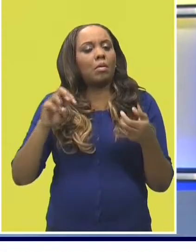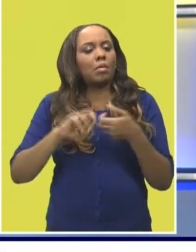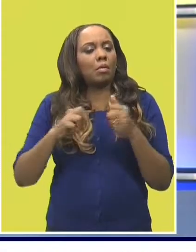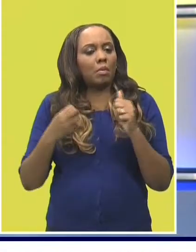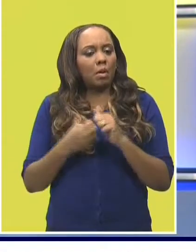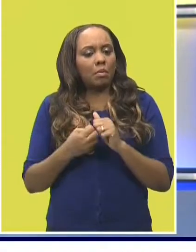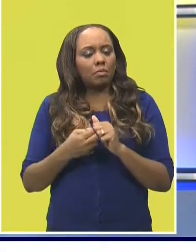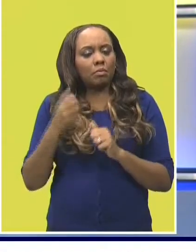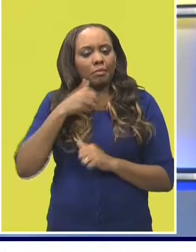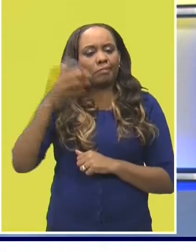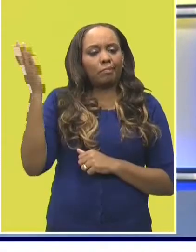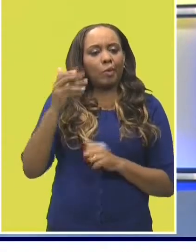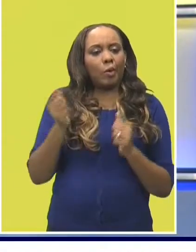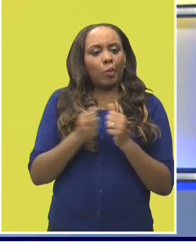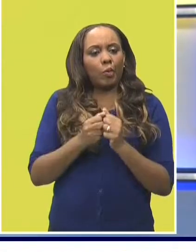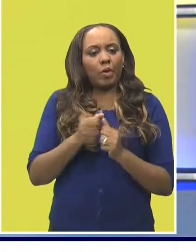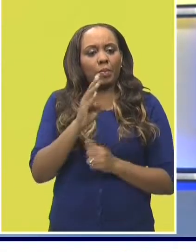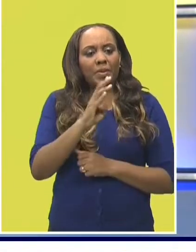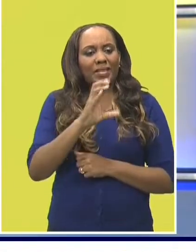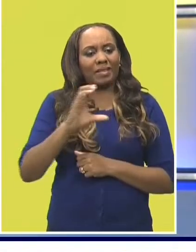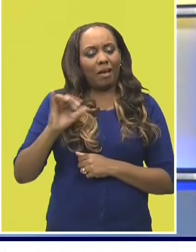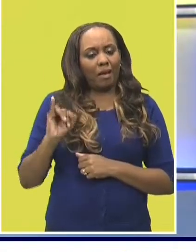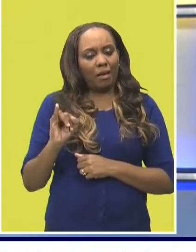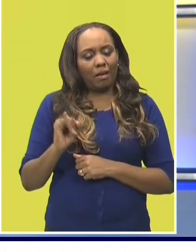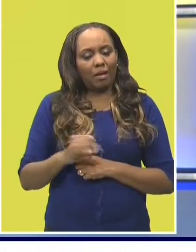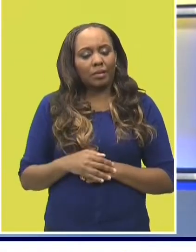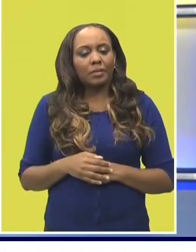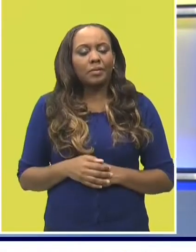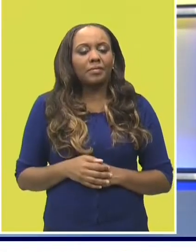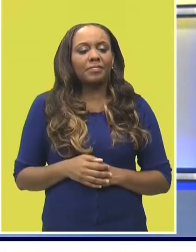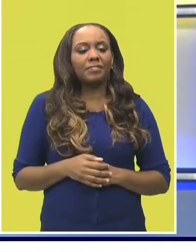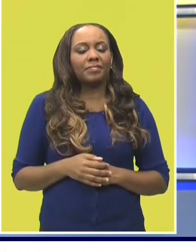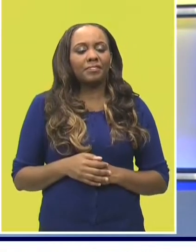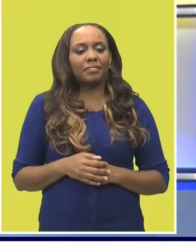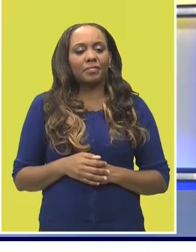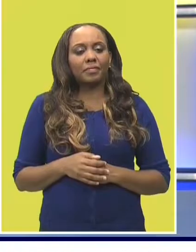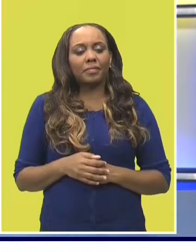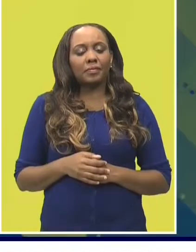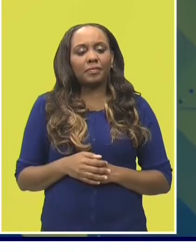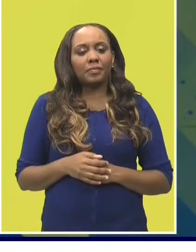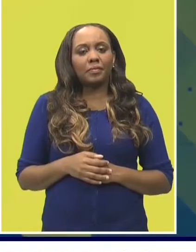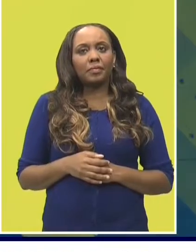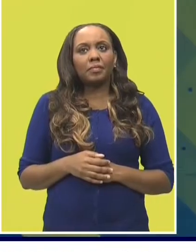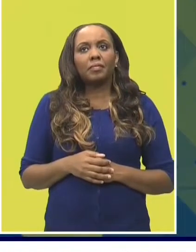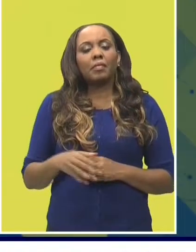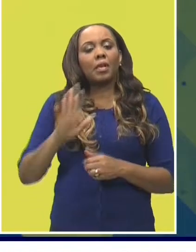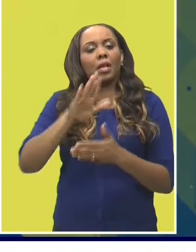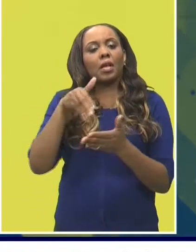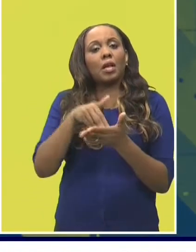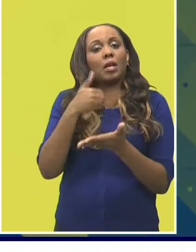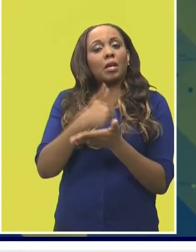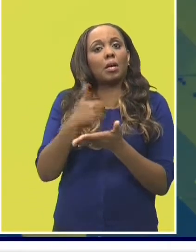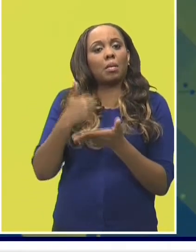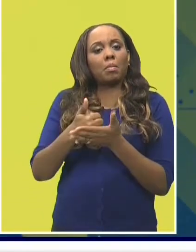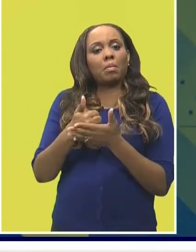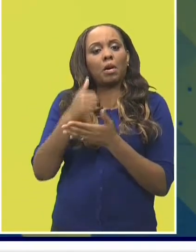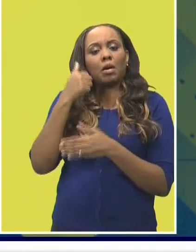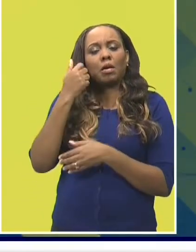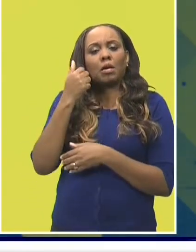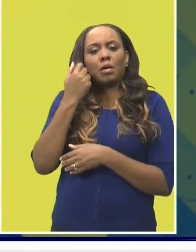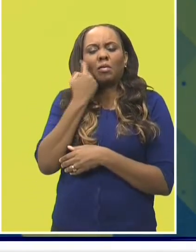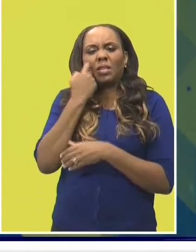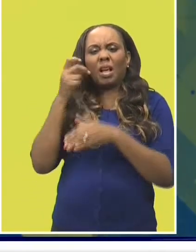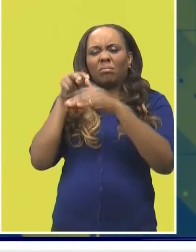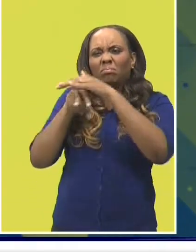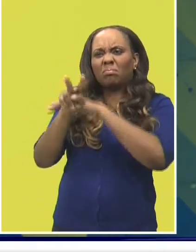collaboration with the Barbados Chamber of Commerce and Industry. More from Shrika Griffith. The central bank's latest projection shows a flat